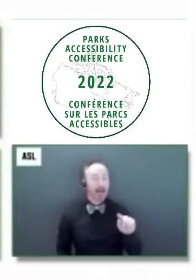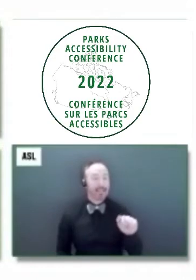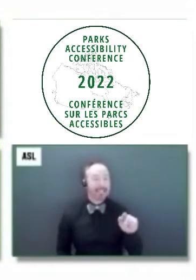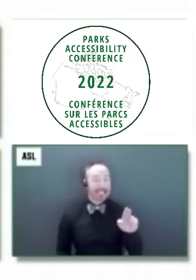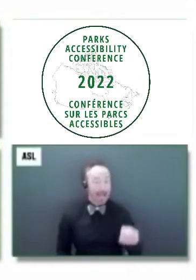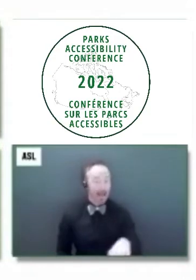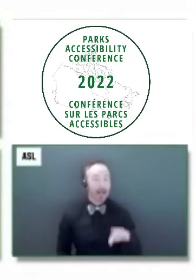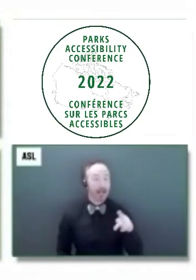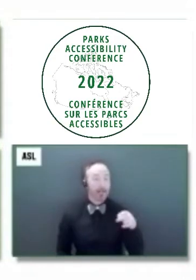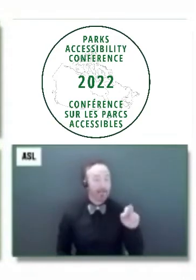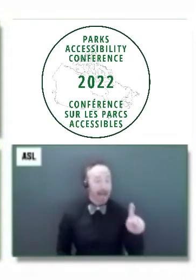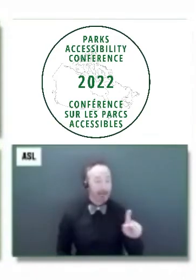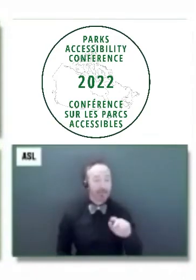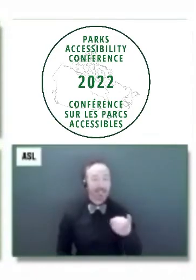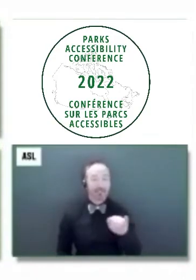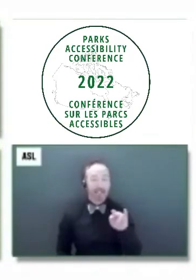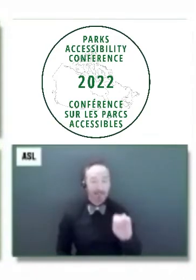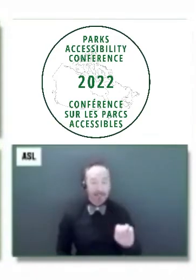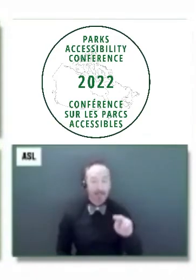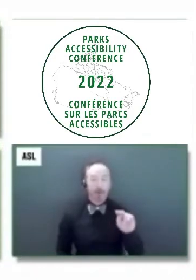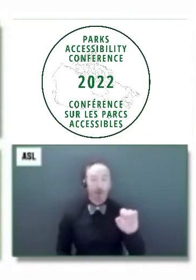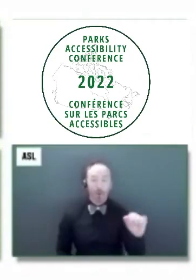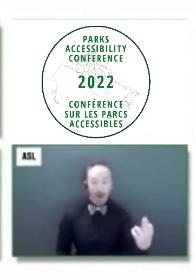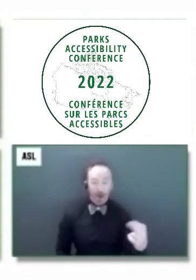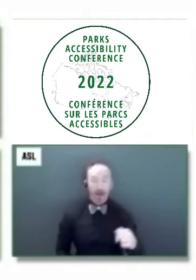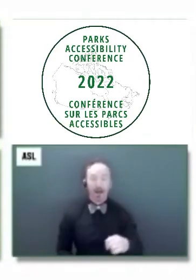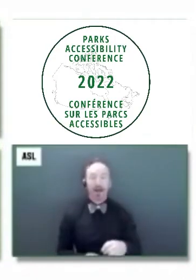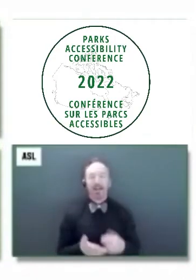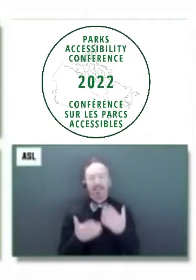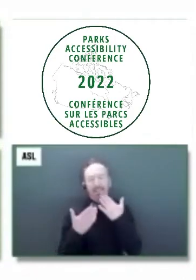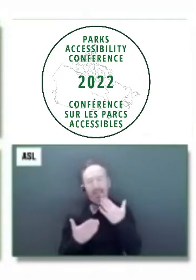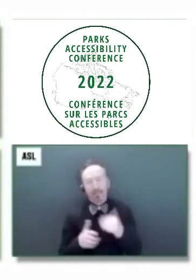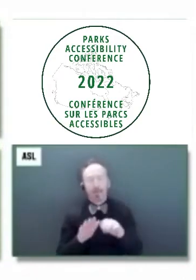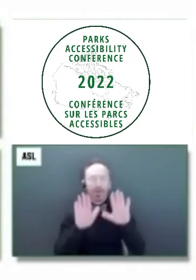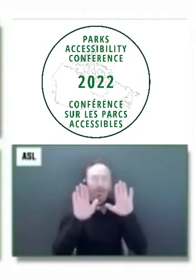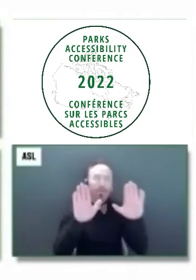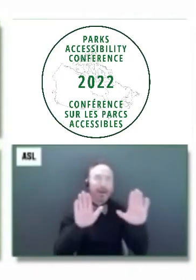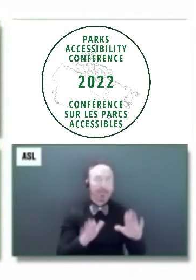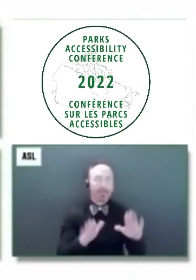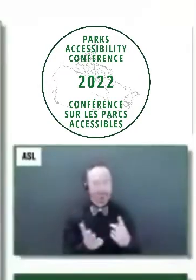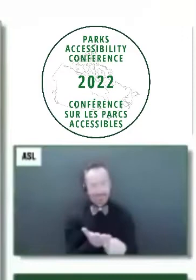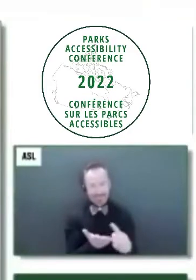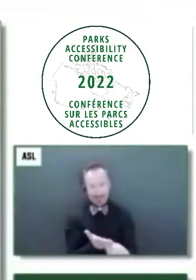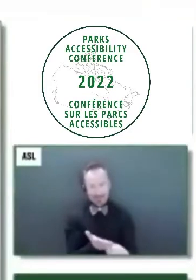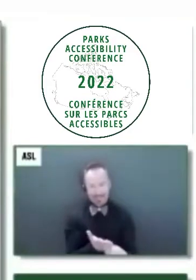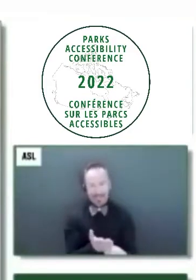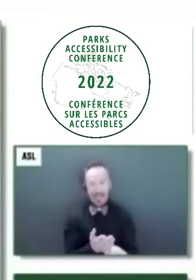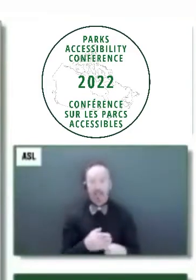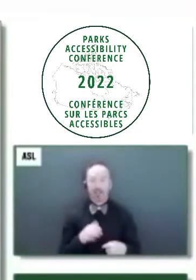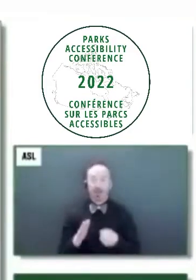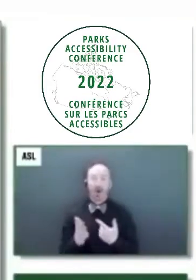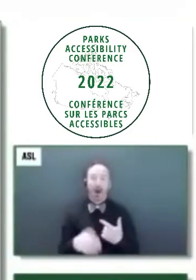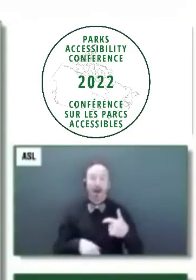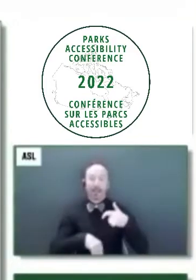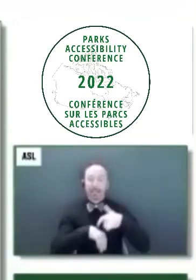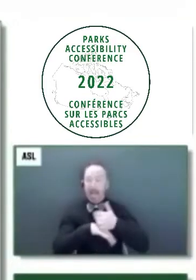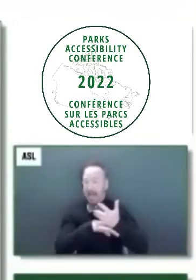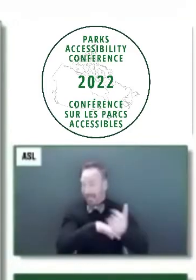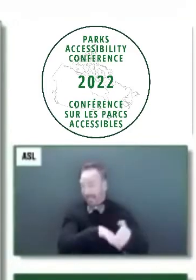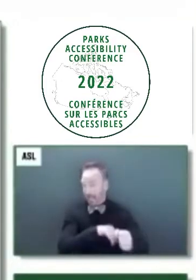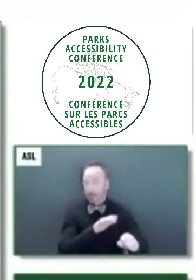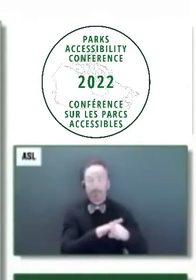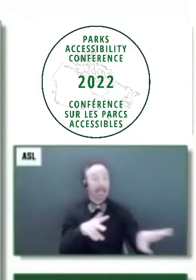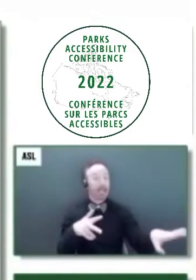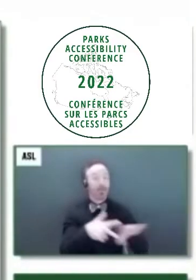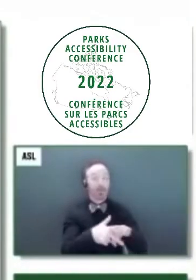and Noah. Thank you so much for that wonderful discussion. This brings us to the end of this hour, so we're going to take a short break,